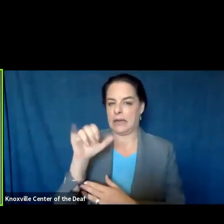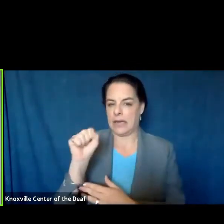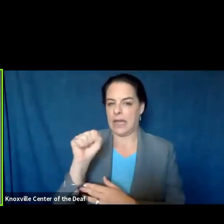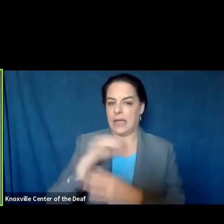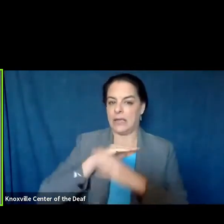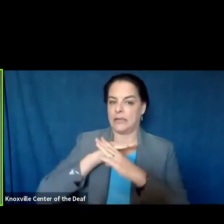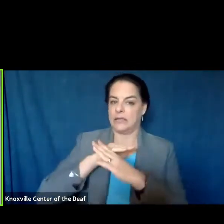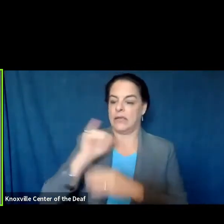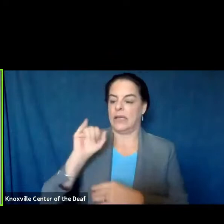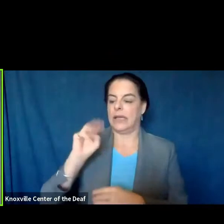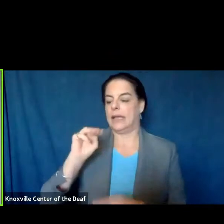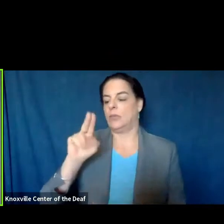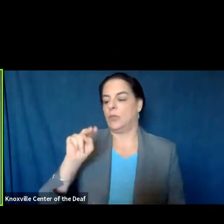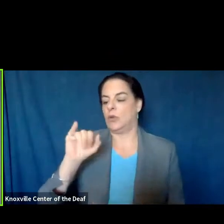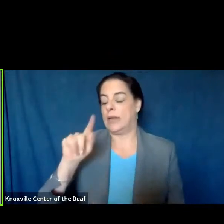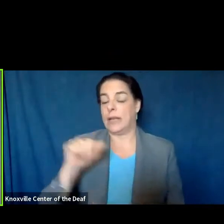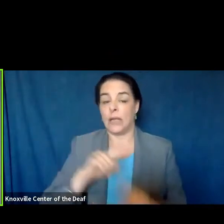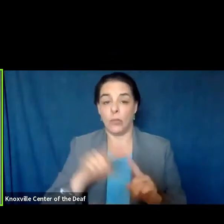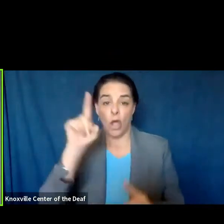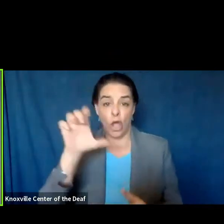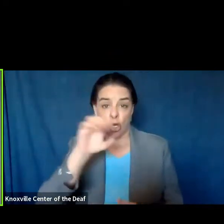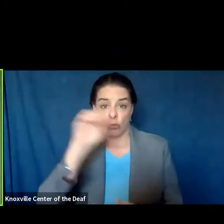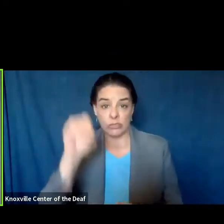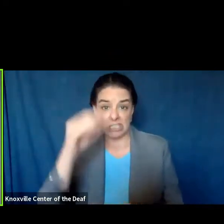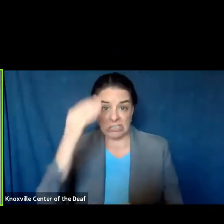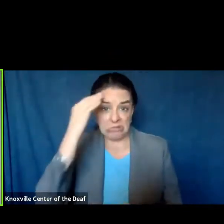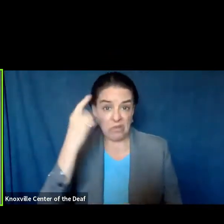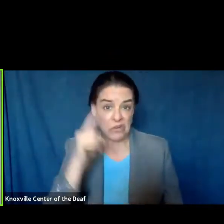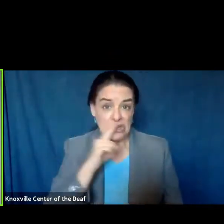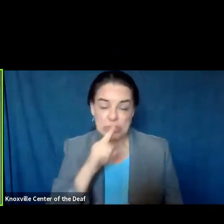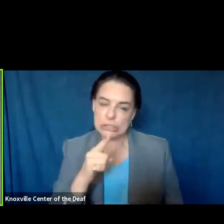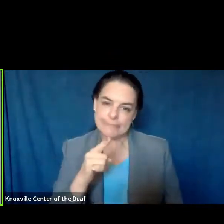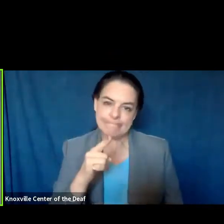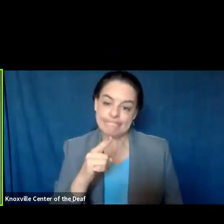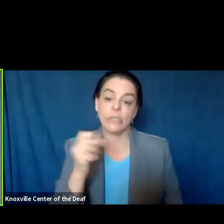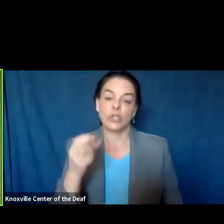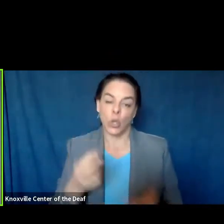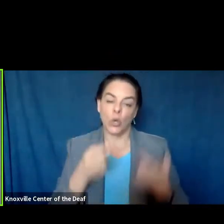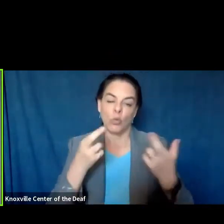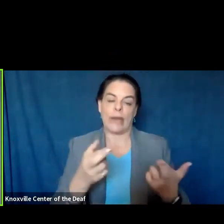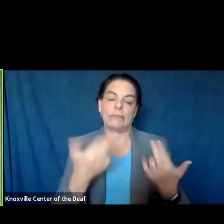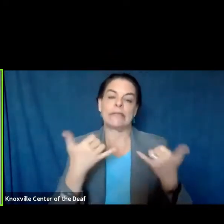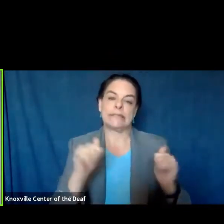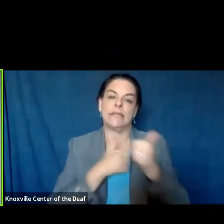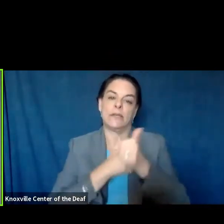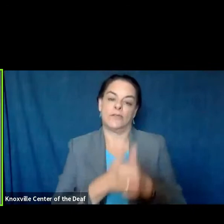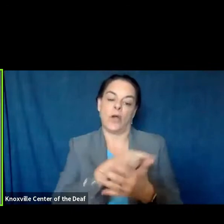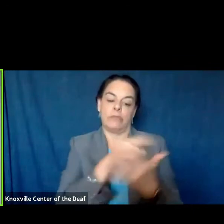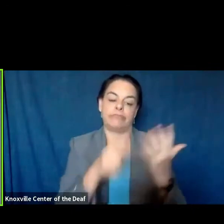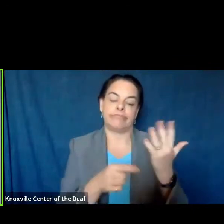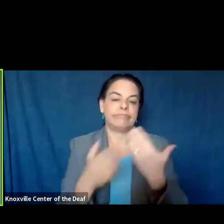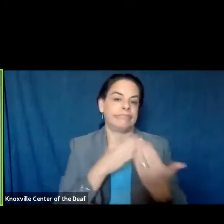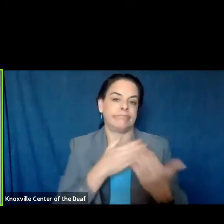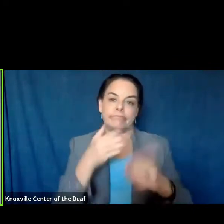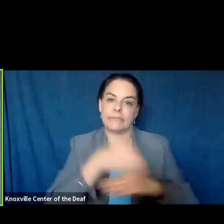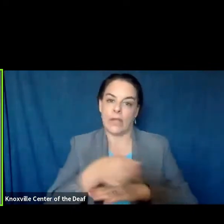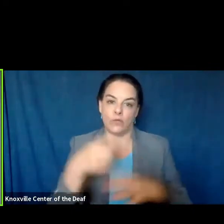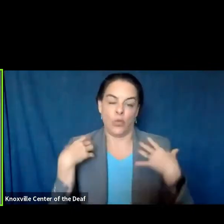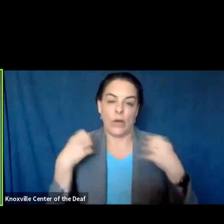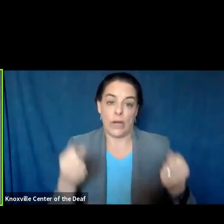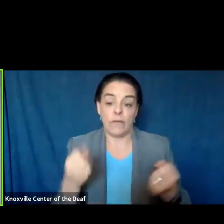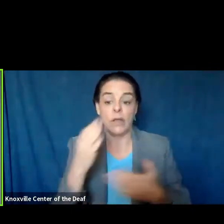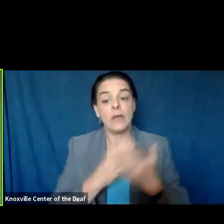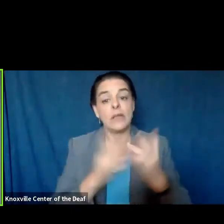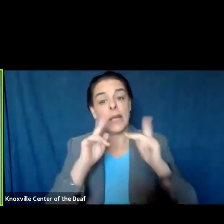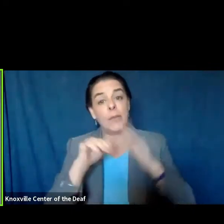100%. And so the recommendations are still to follow the 5 core actions, even after you've recovered. We've had people in this building